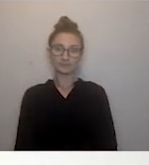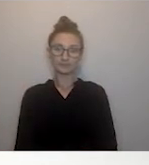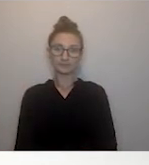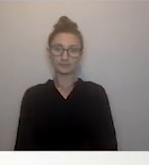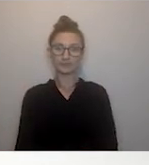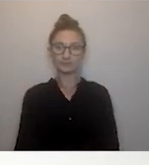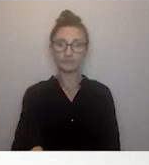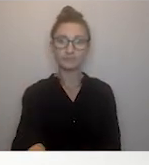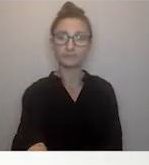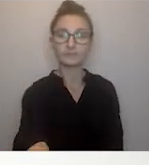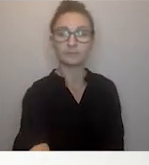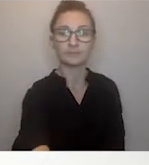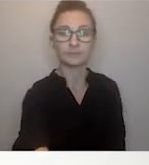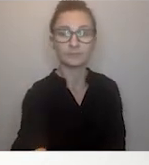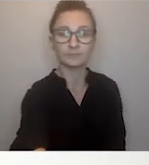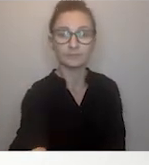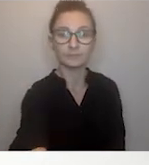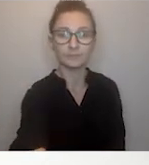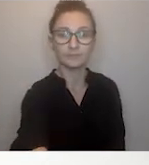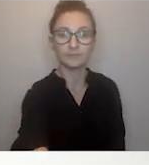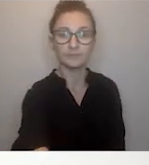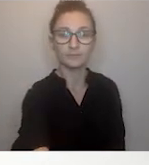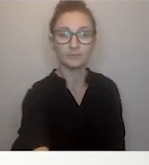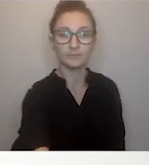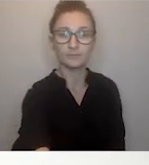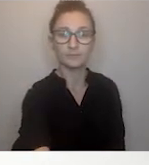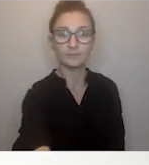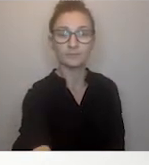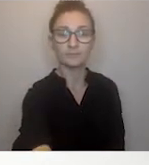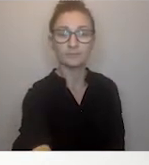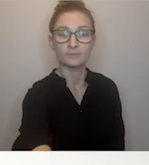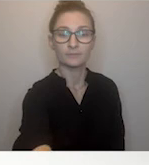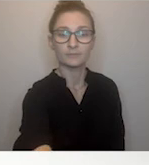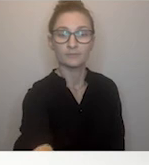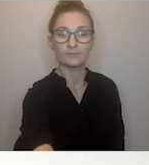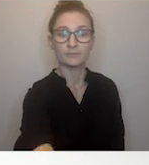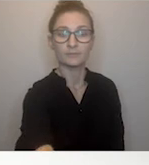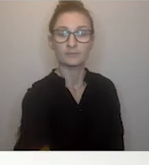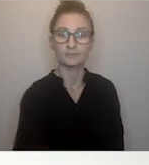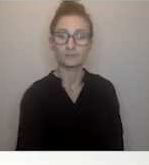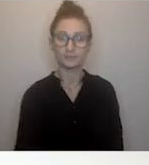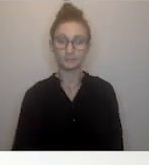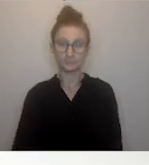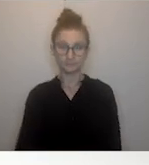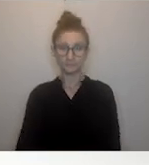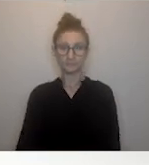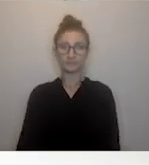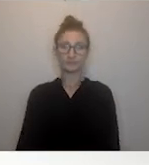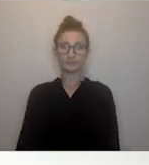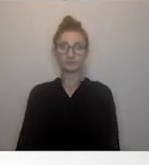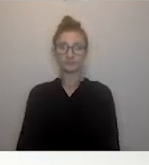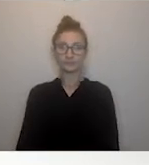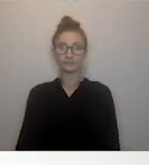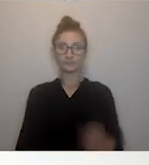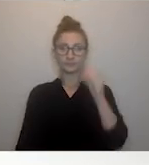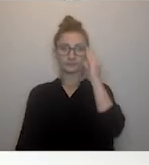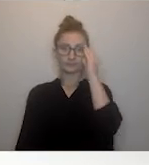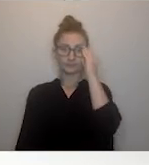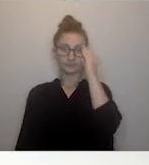but I wanted to come and let parents know how important this is. Sean is